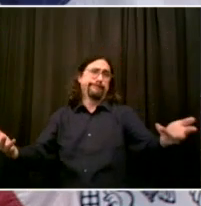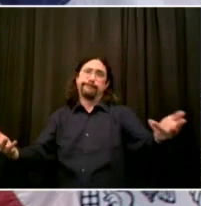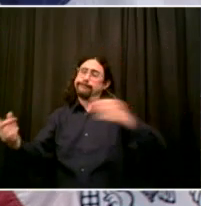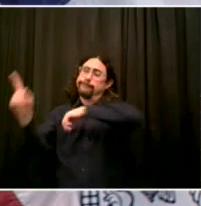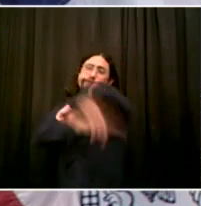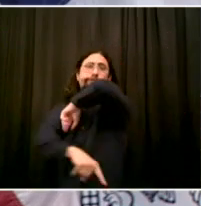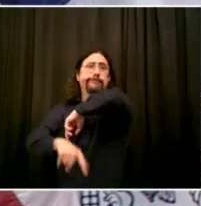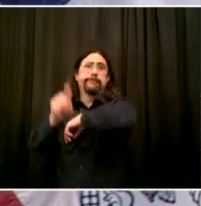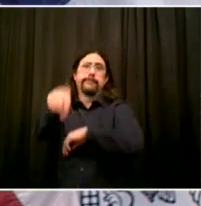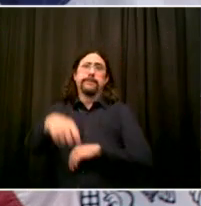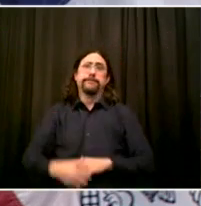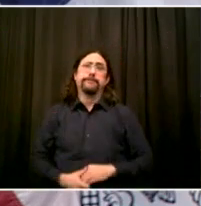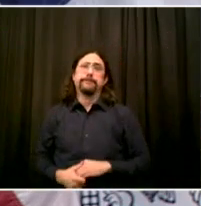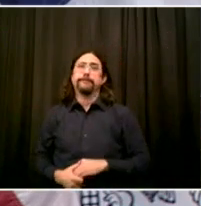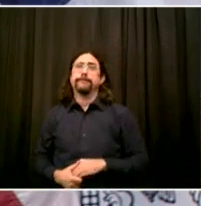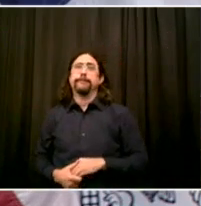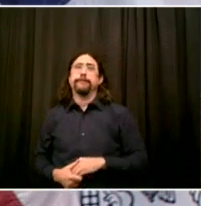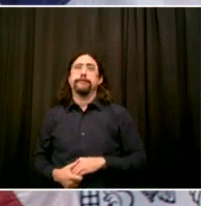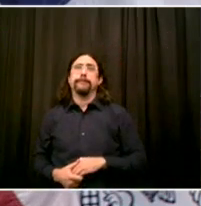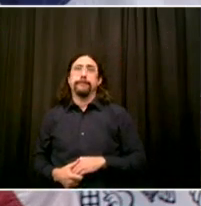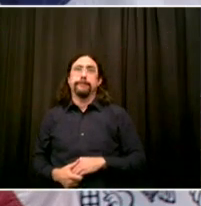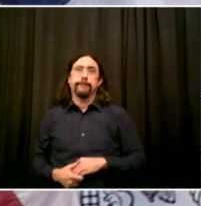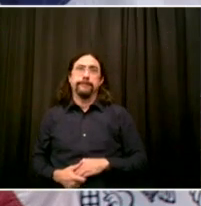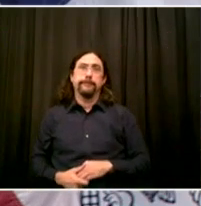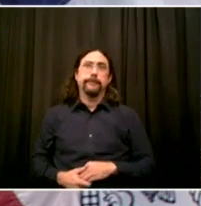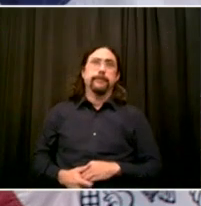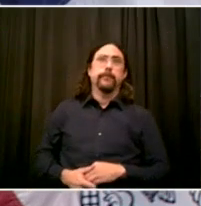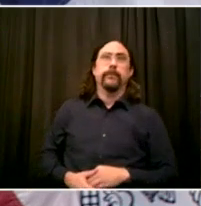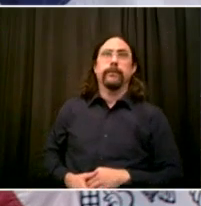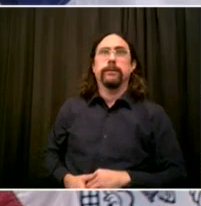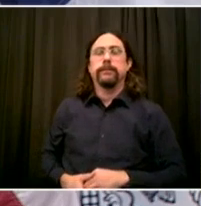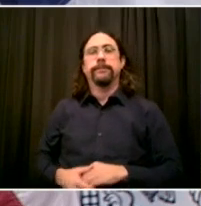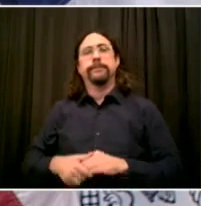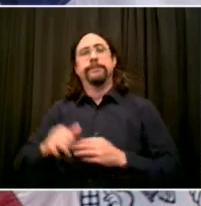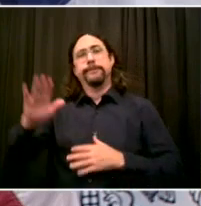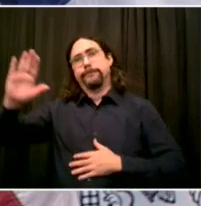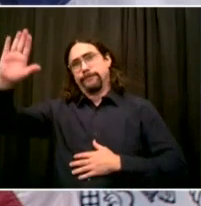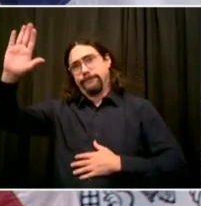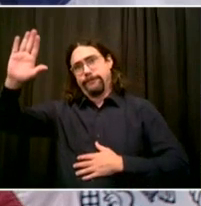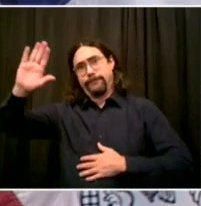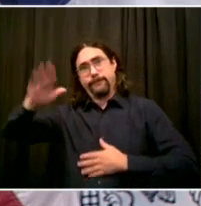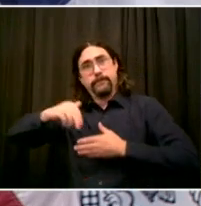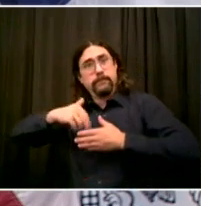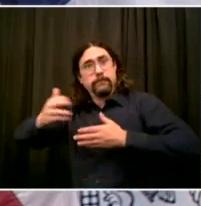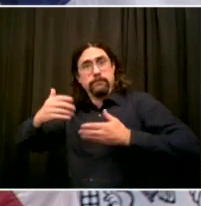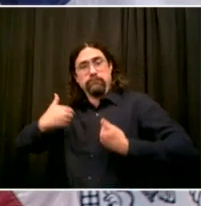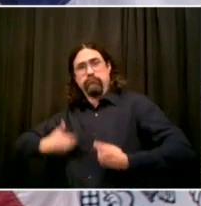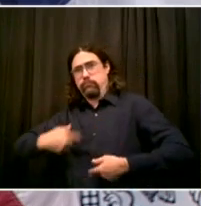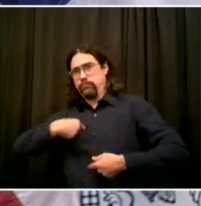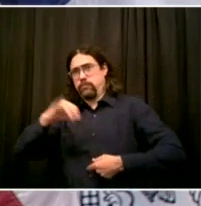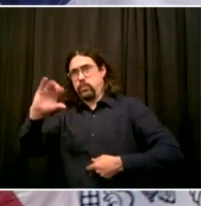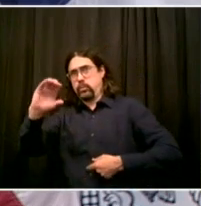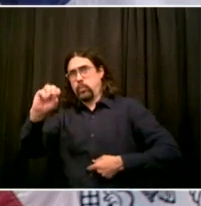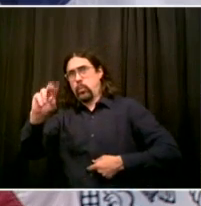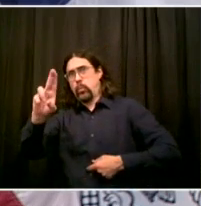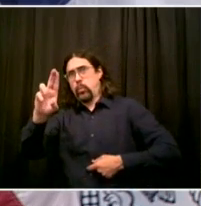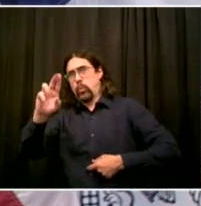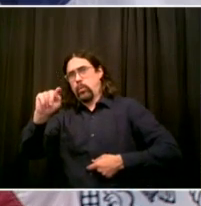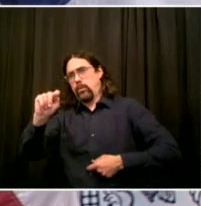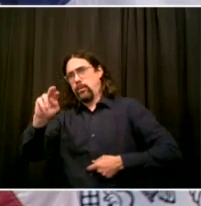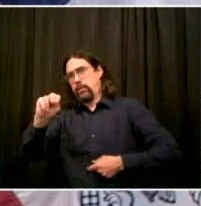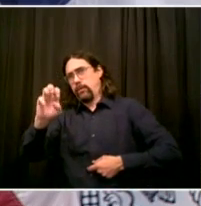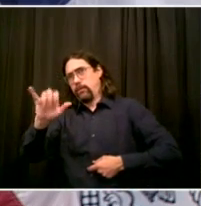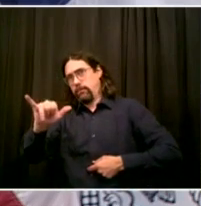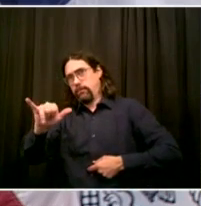Hi, Mr. Mayor. I hope you're doing well. How are you? I'm good, as good as one can be under the